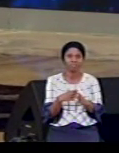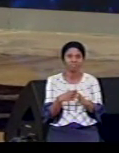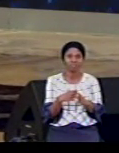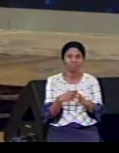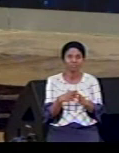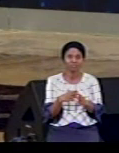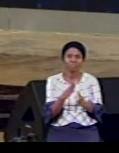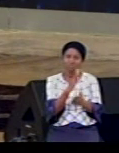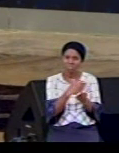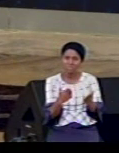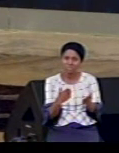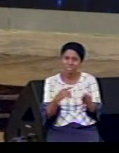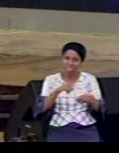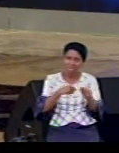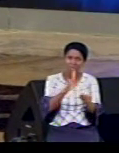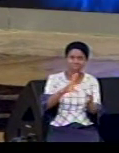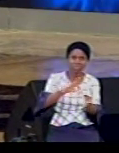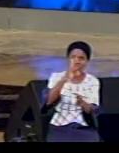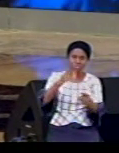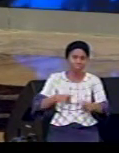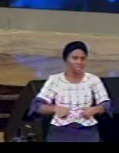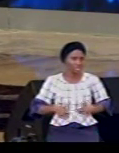Something spiritual,